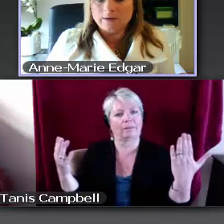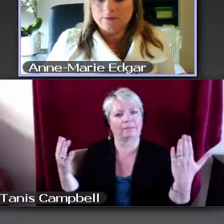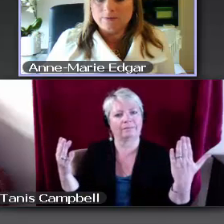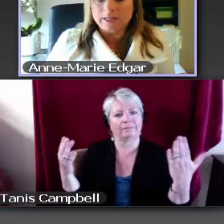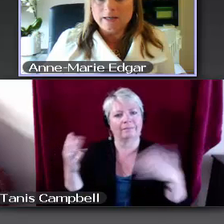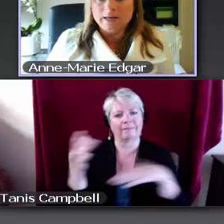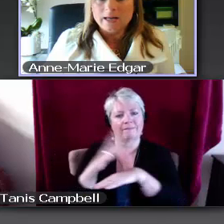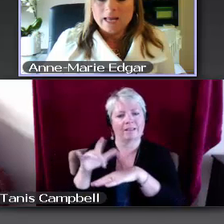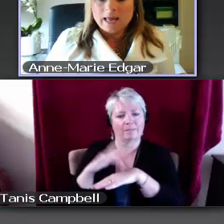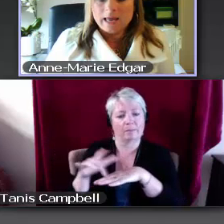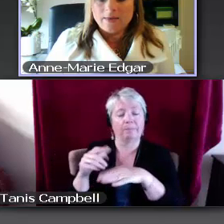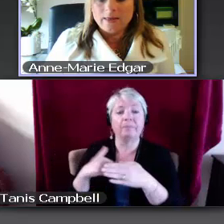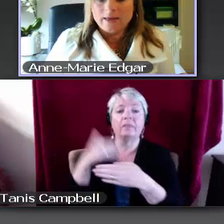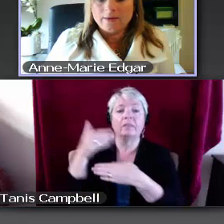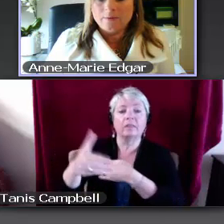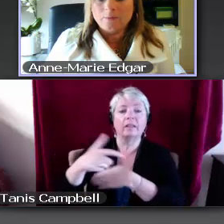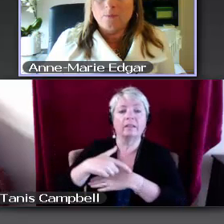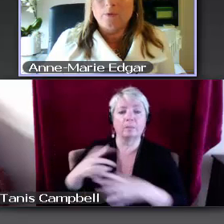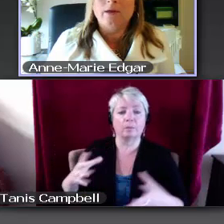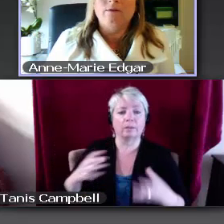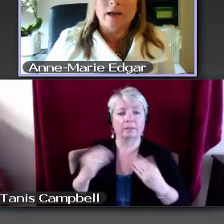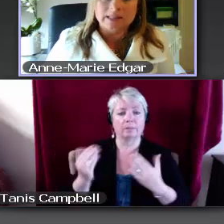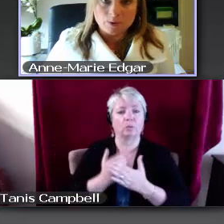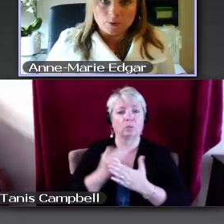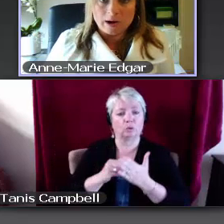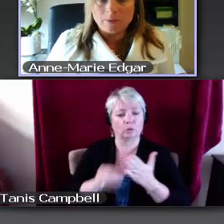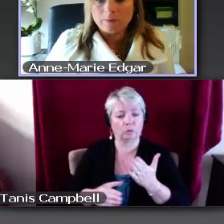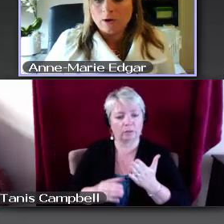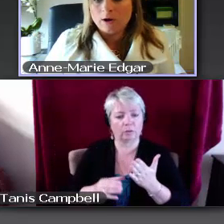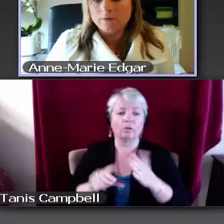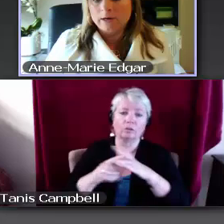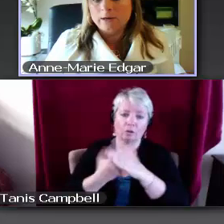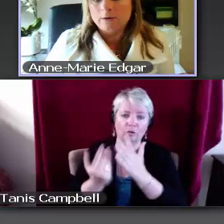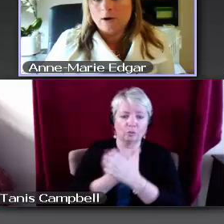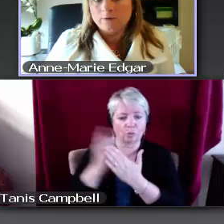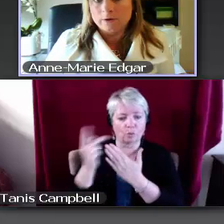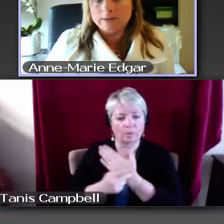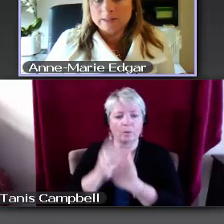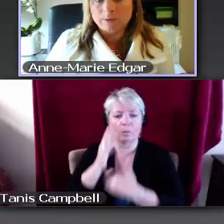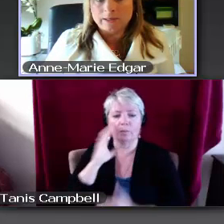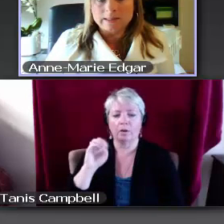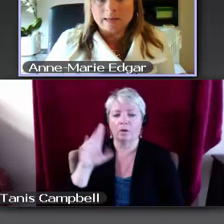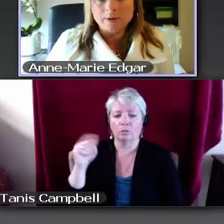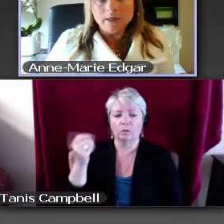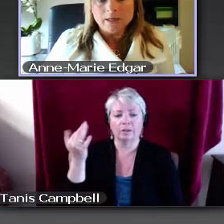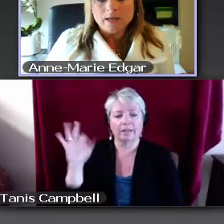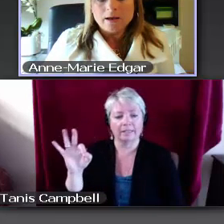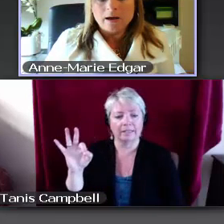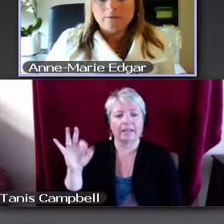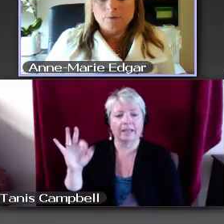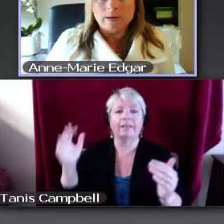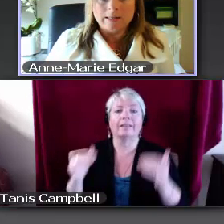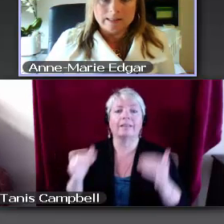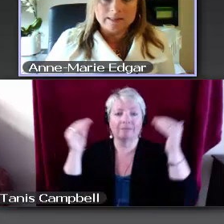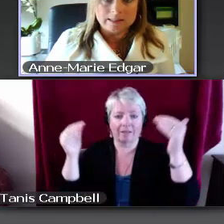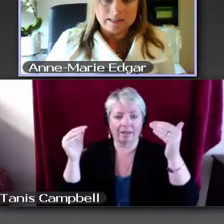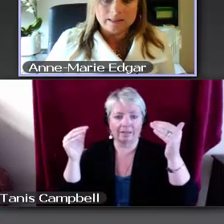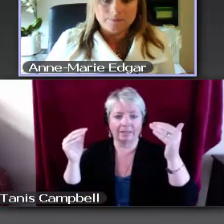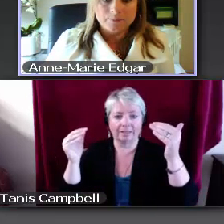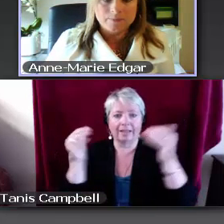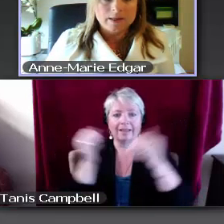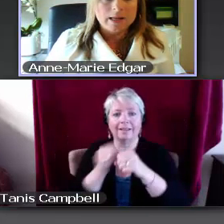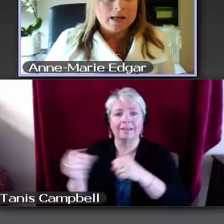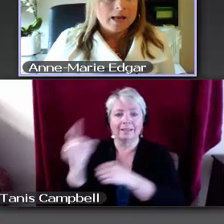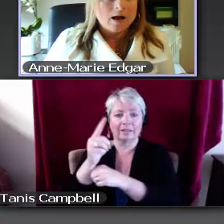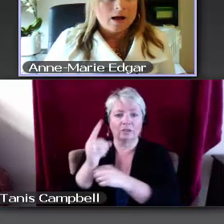19th, 2015, and then the advanced program will be offered in the spring and summer of